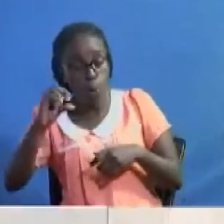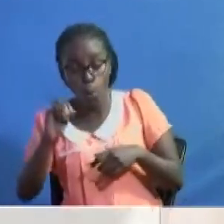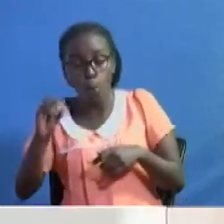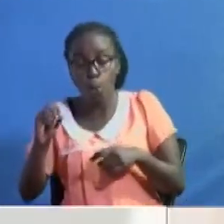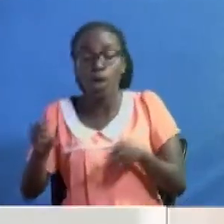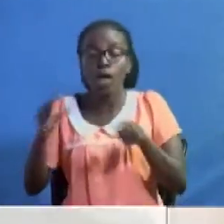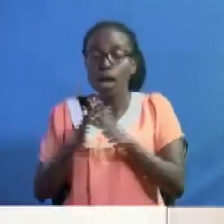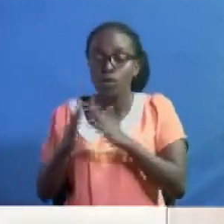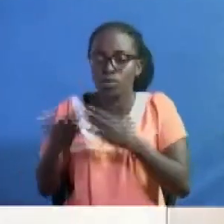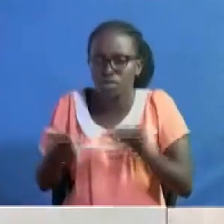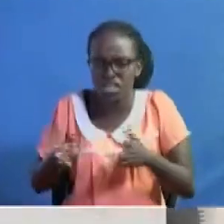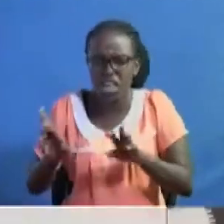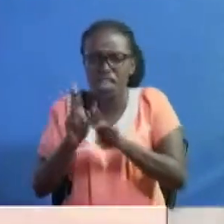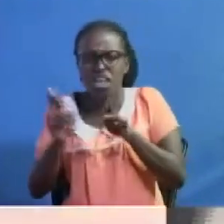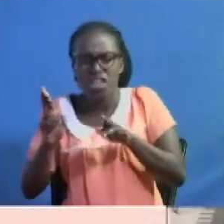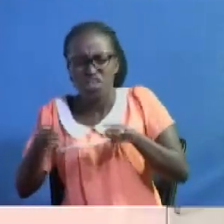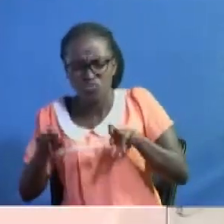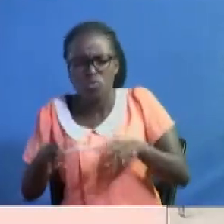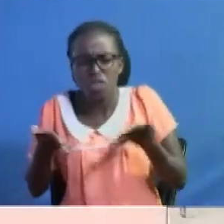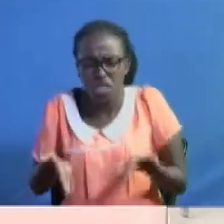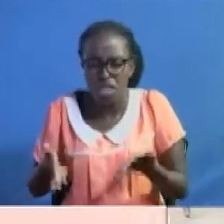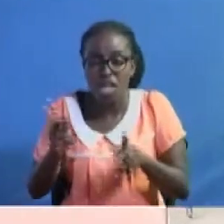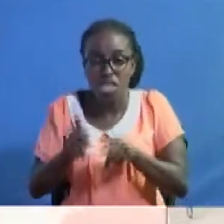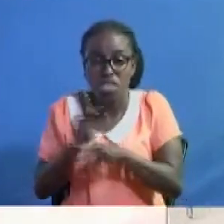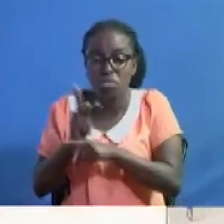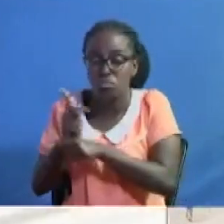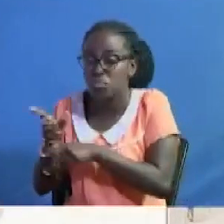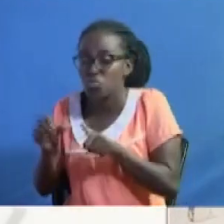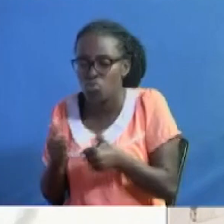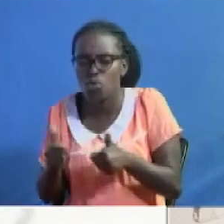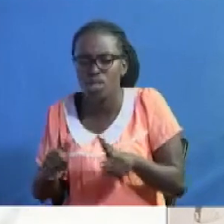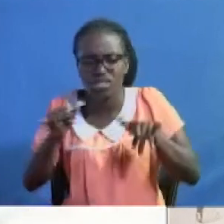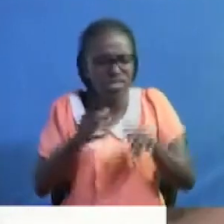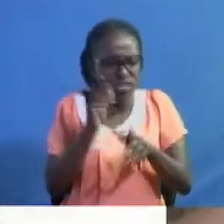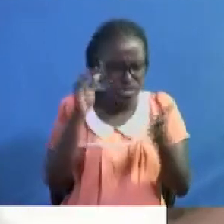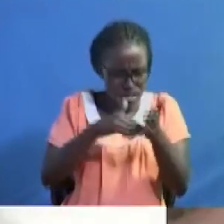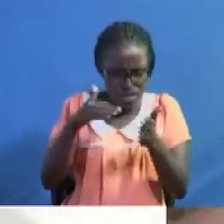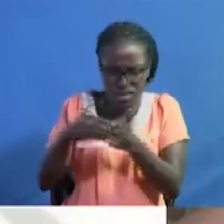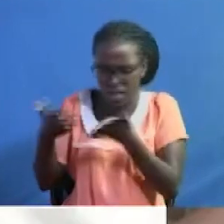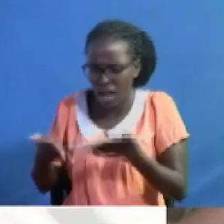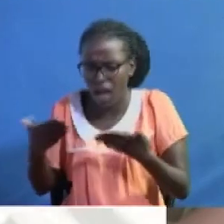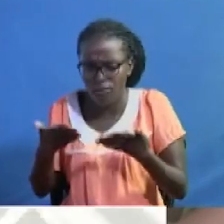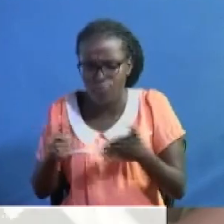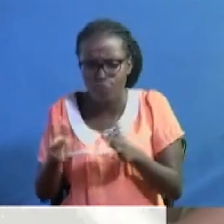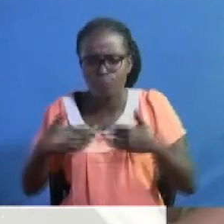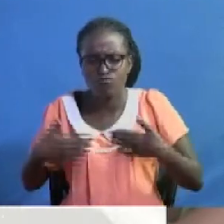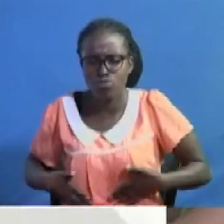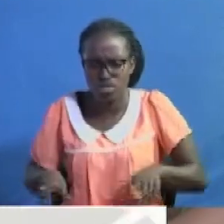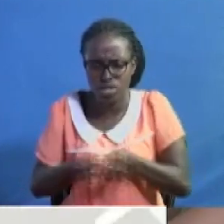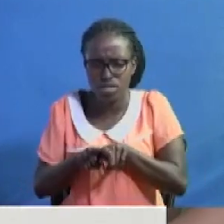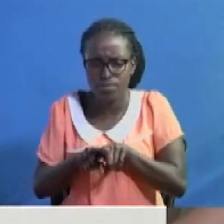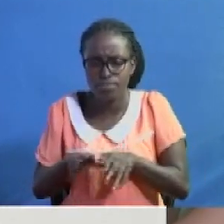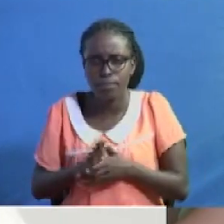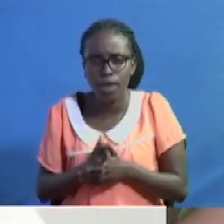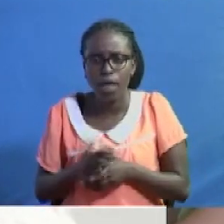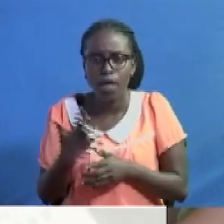human remains, as the rest had garbage and a dog carcass, therefore setting the number of bodies to 8. 5 more bags